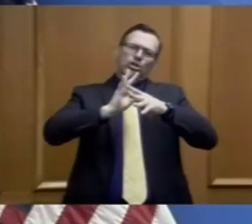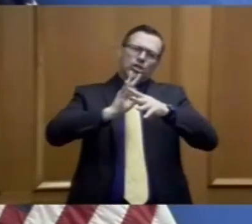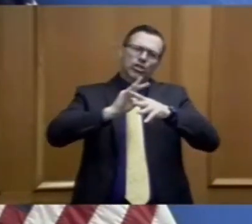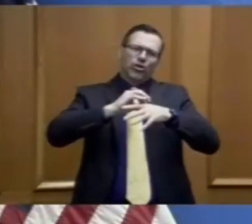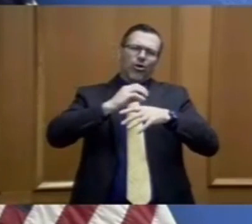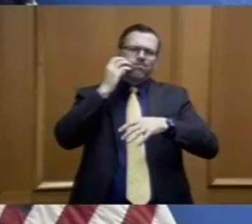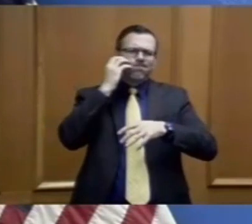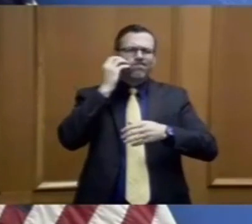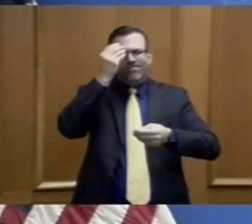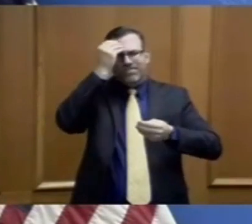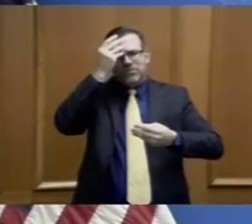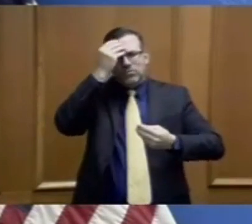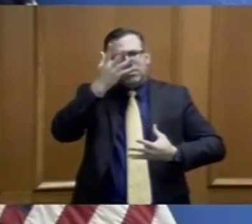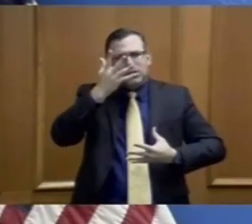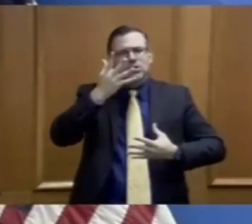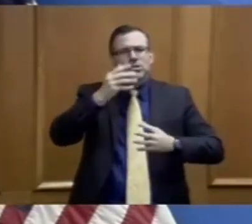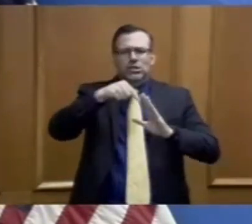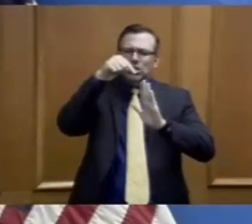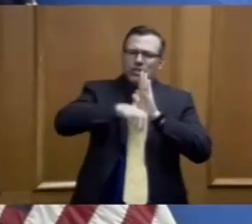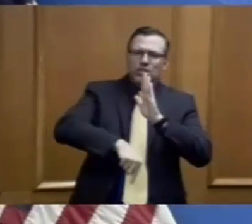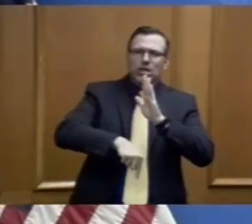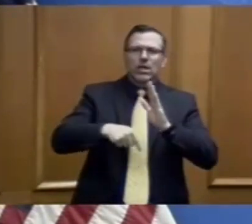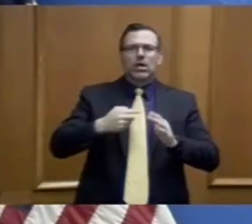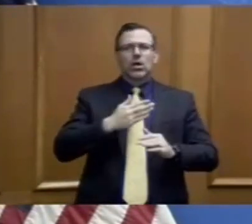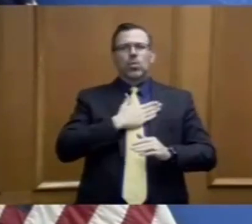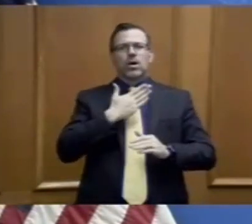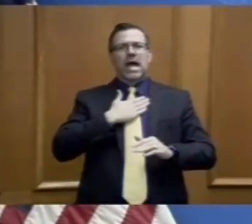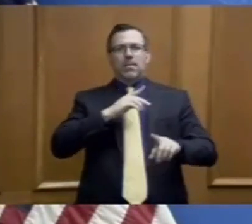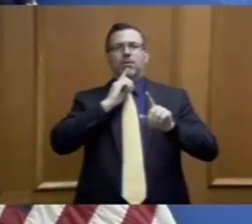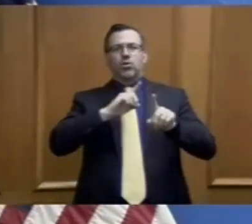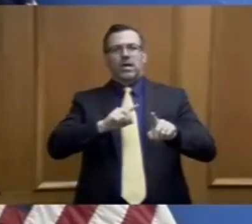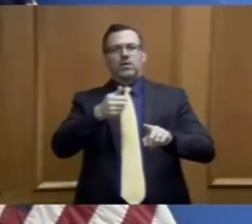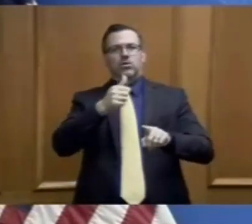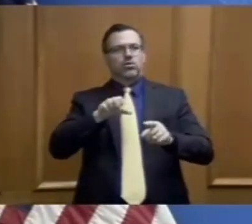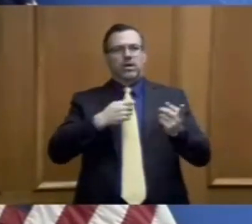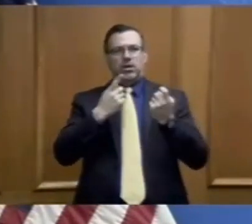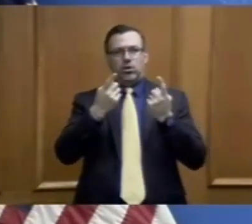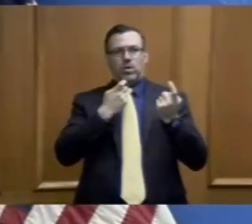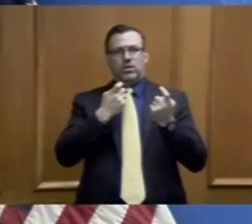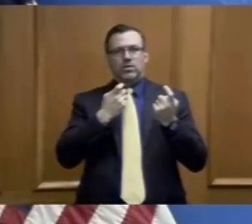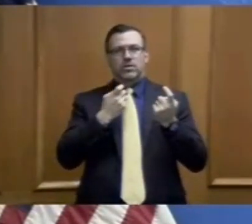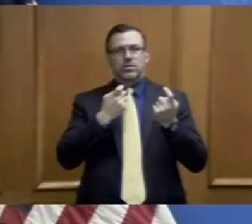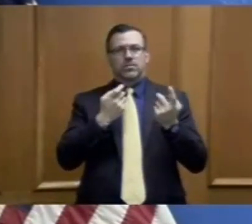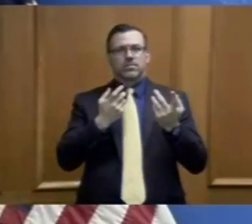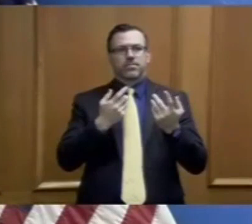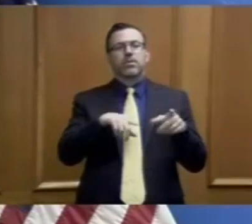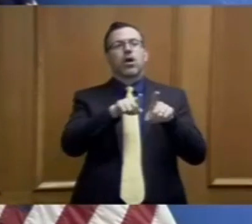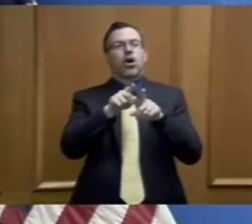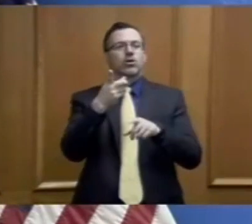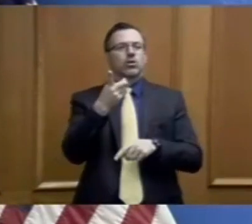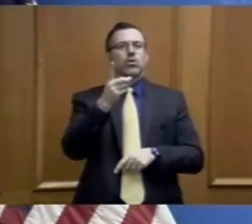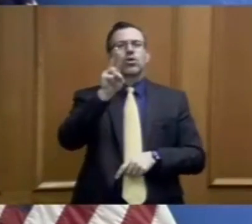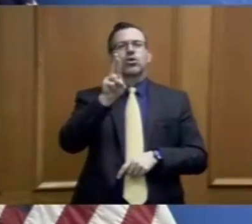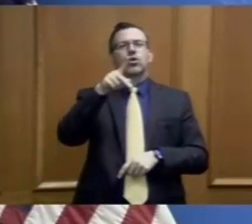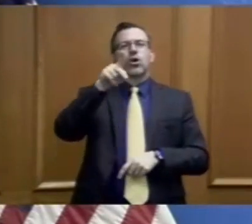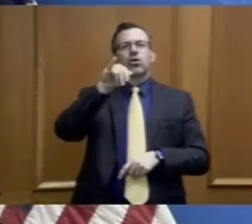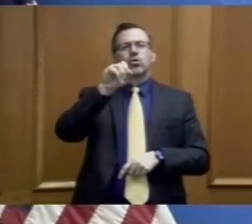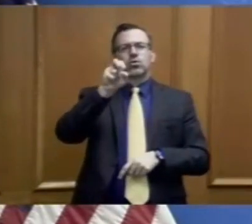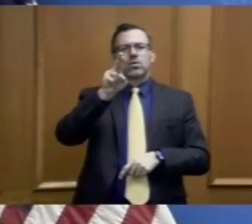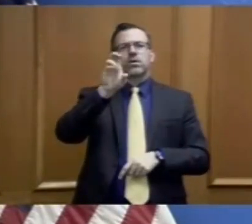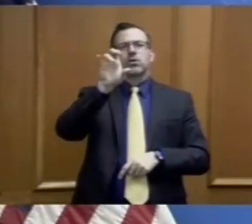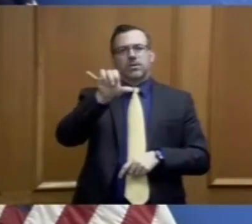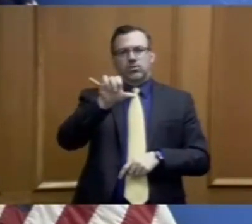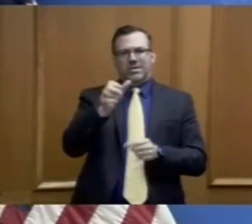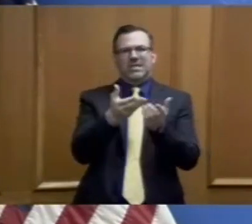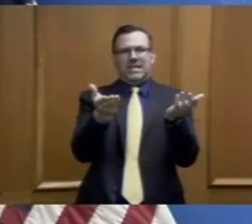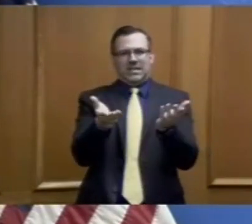its plans, and we'd like to answer any questions regarding that this morning. So happy to open up. We also have Dr. Piercy here with us today to